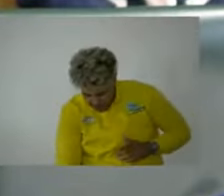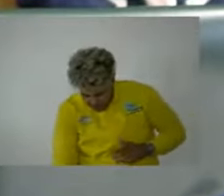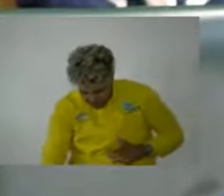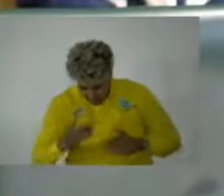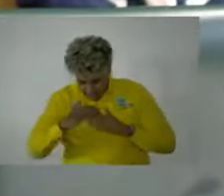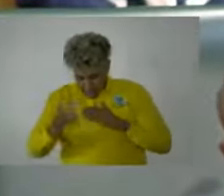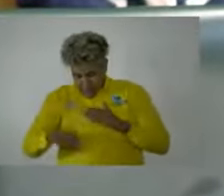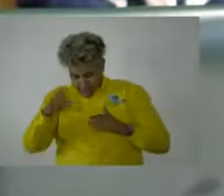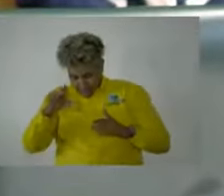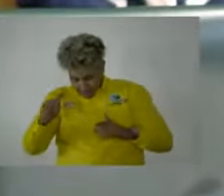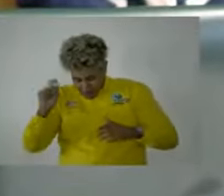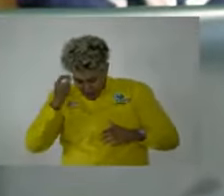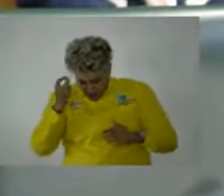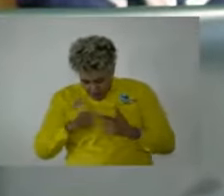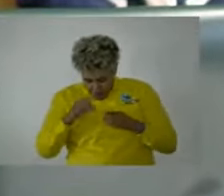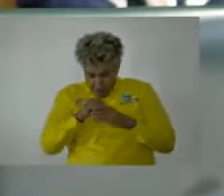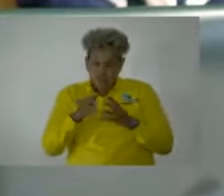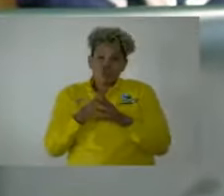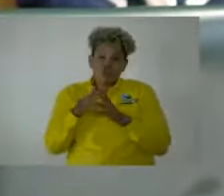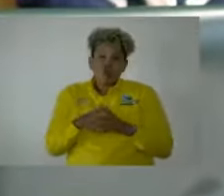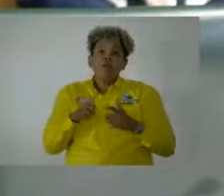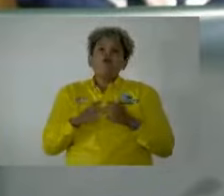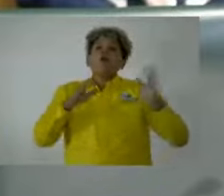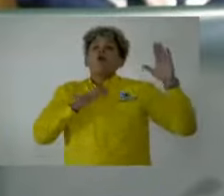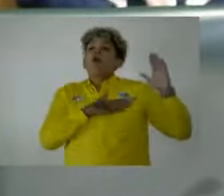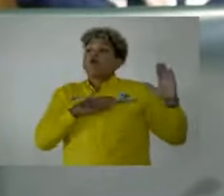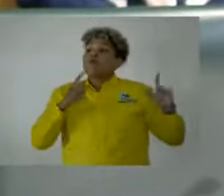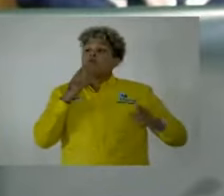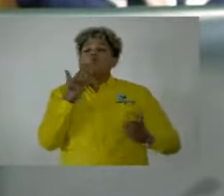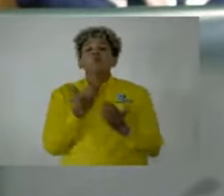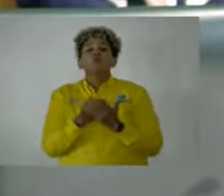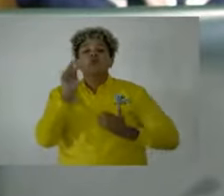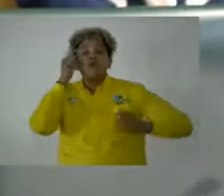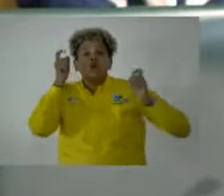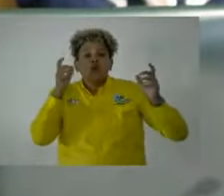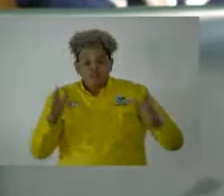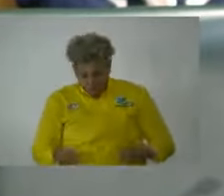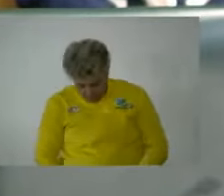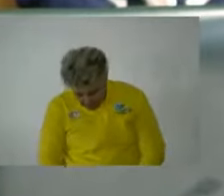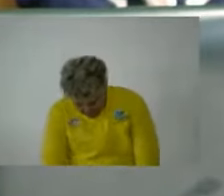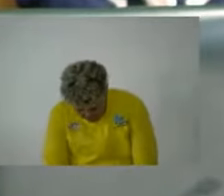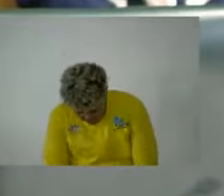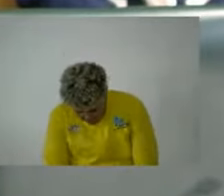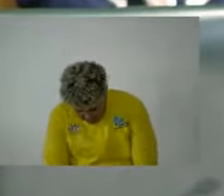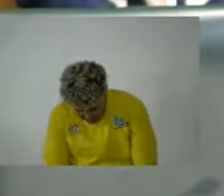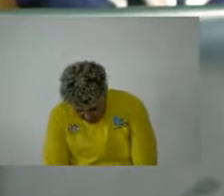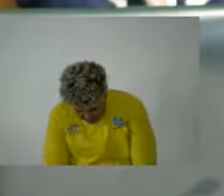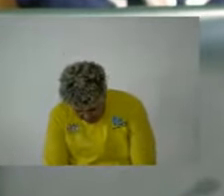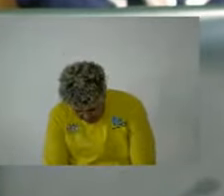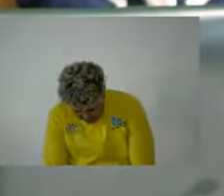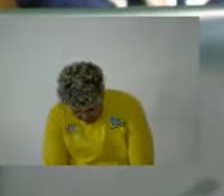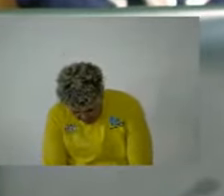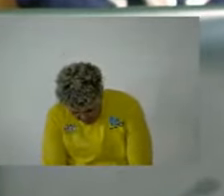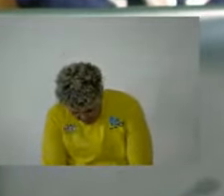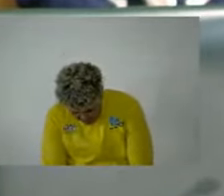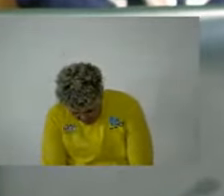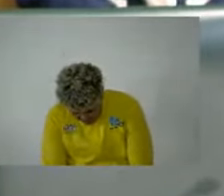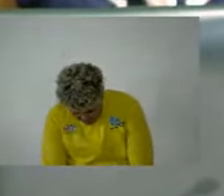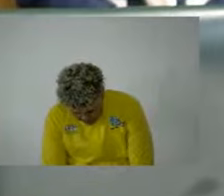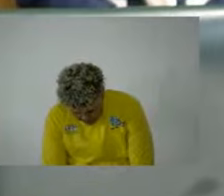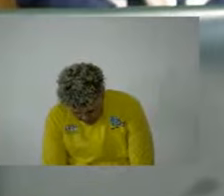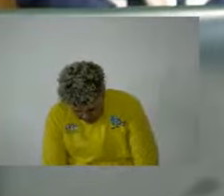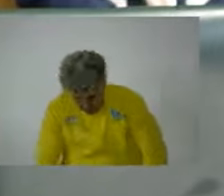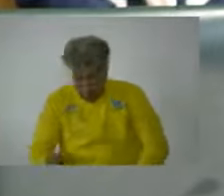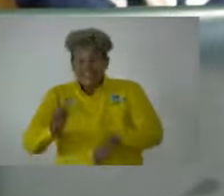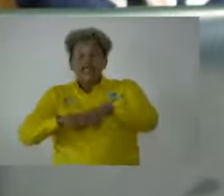government and our grounding in and commitment to good governance. The time has come for us to center the needs of the